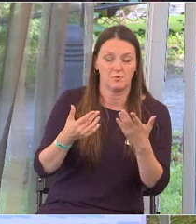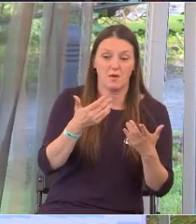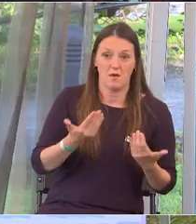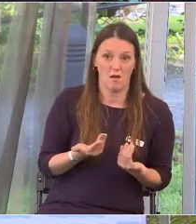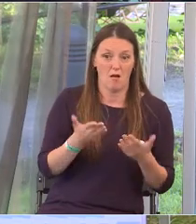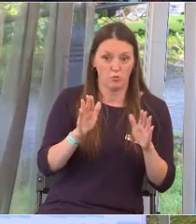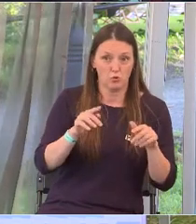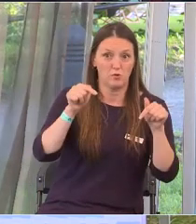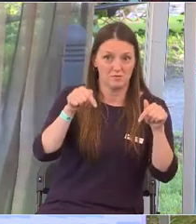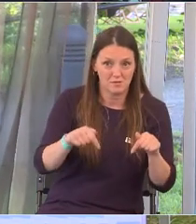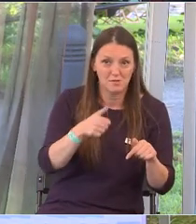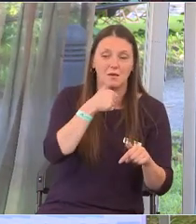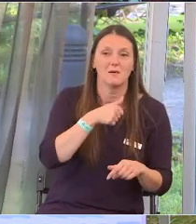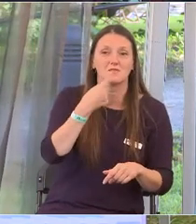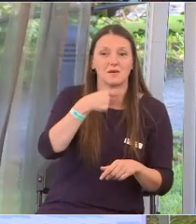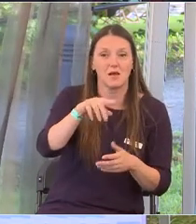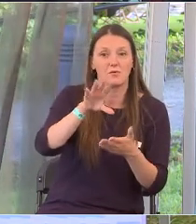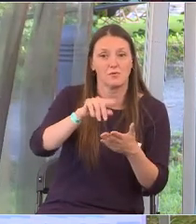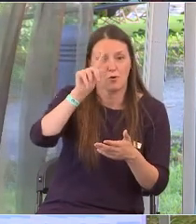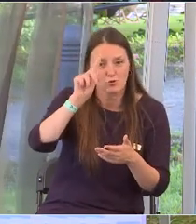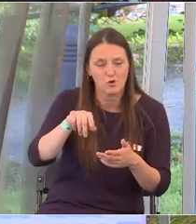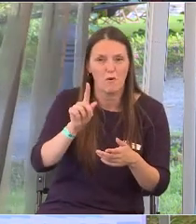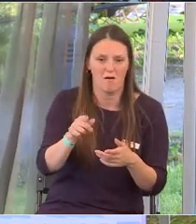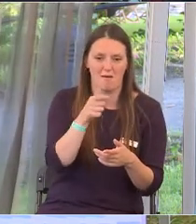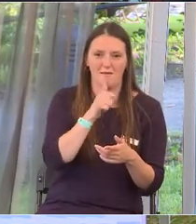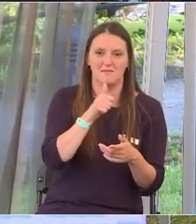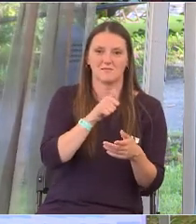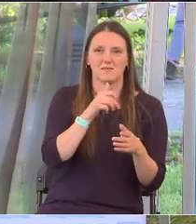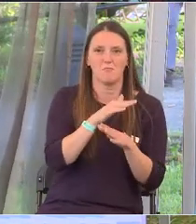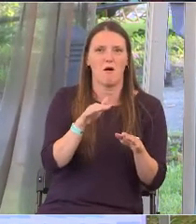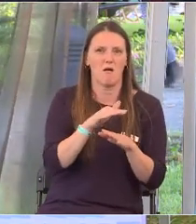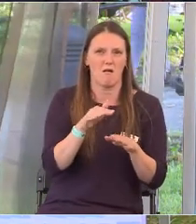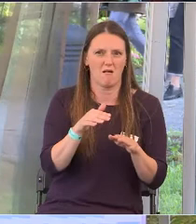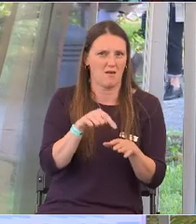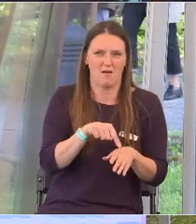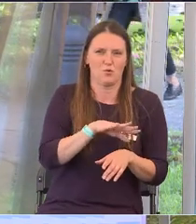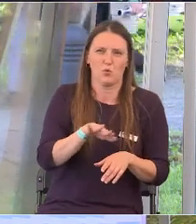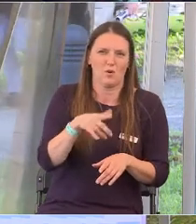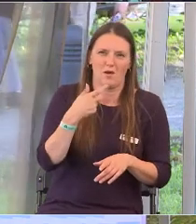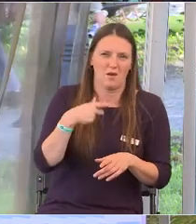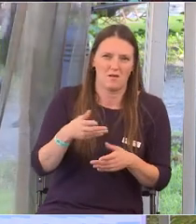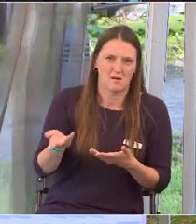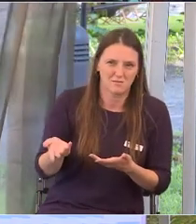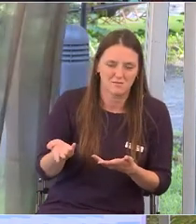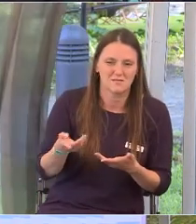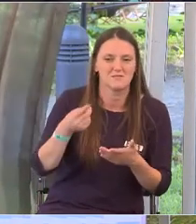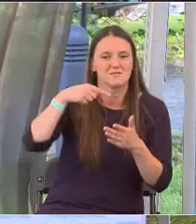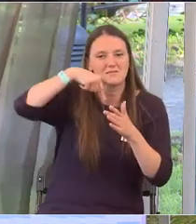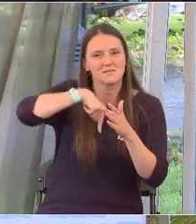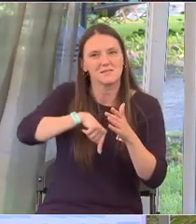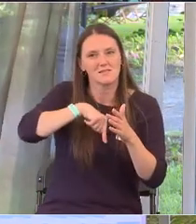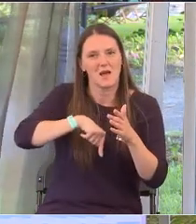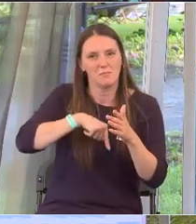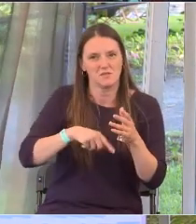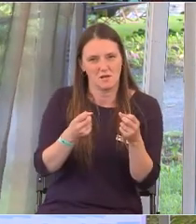Australian way, but not other people. So there's a lack of full trust there, and that's why there's inequalities, and inequalities is something that is